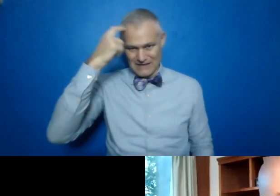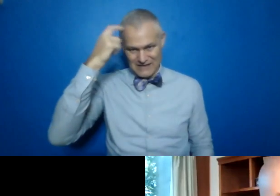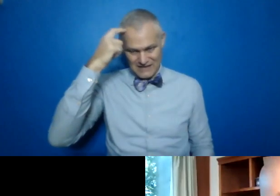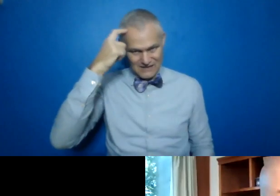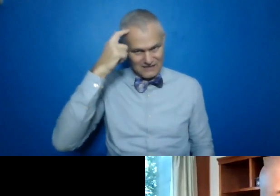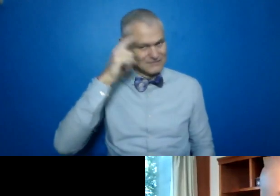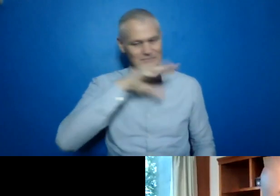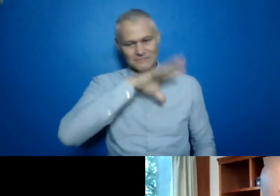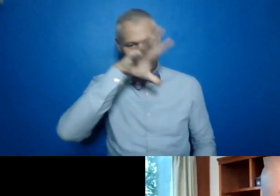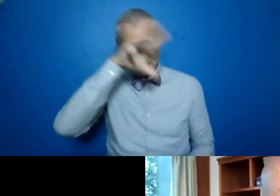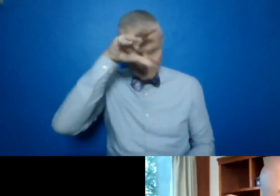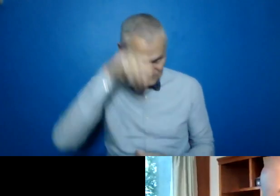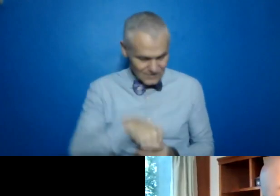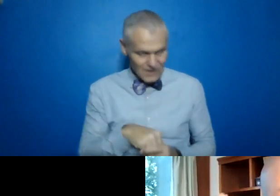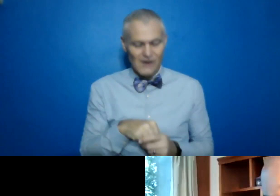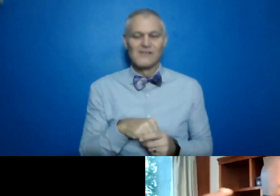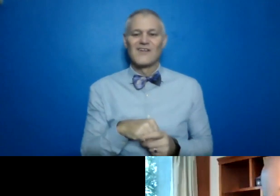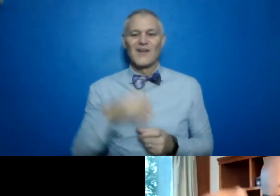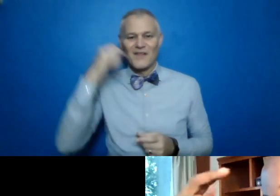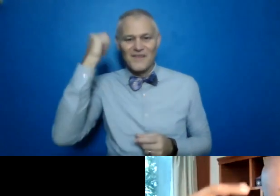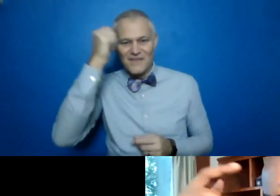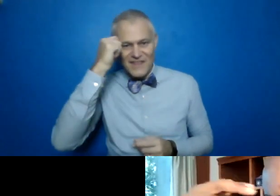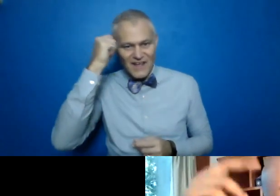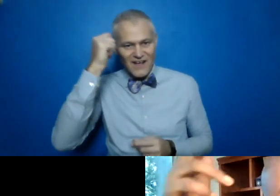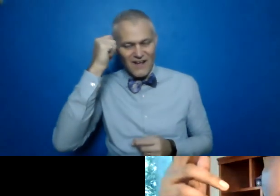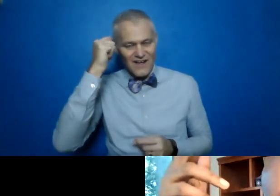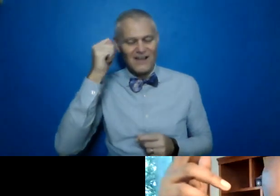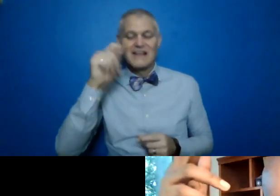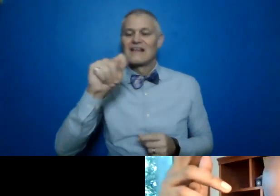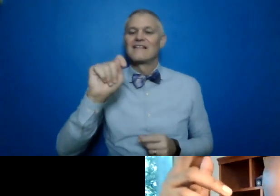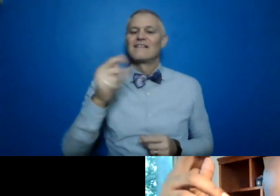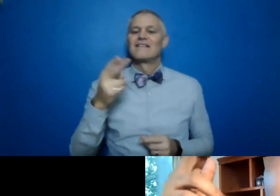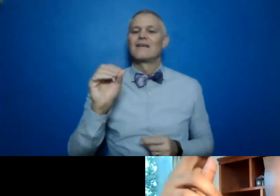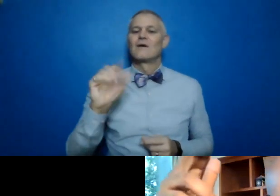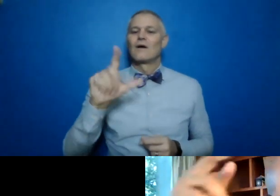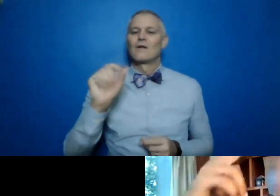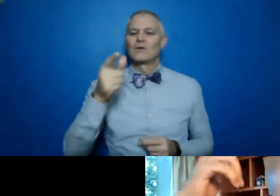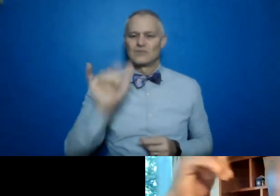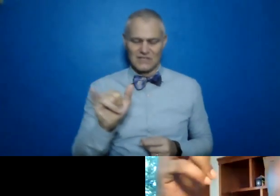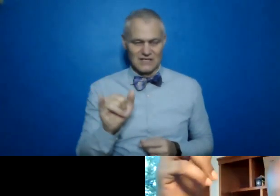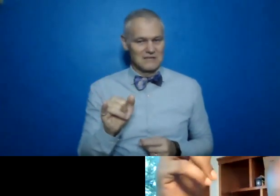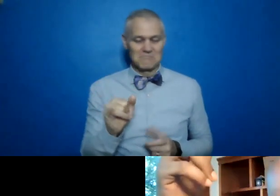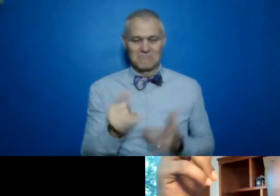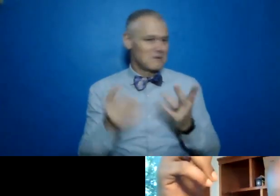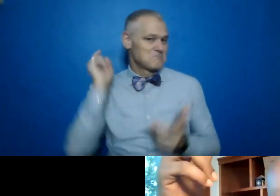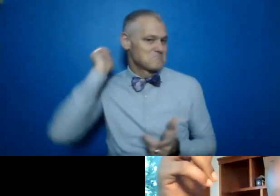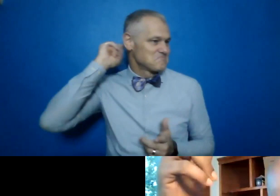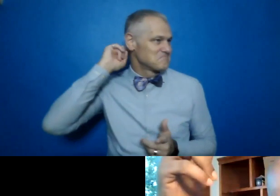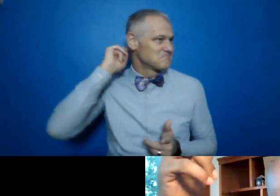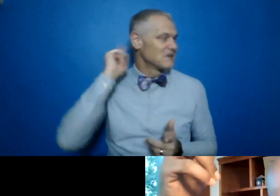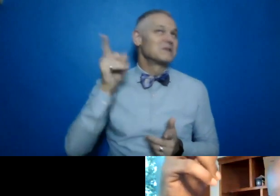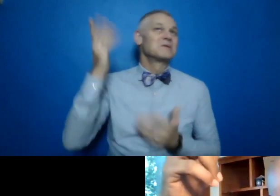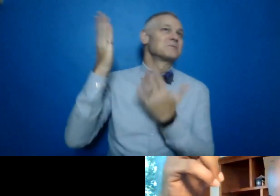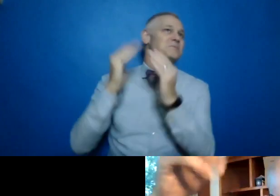entire theology is kind of unconsciously based on this superiority,